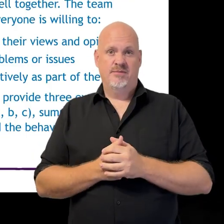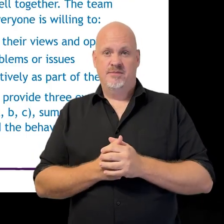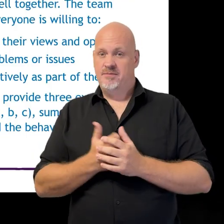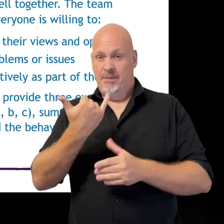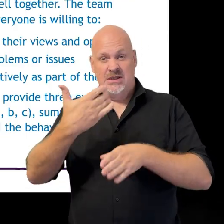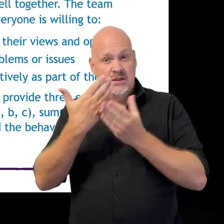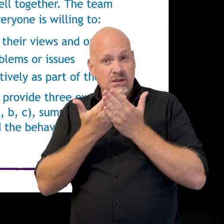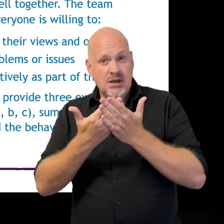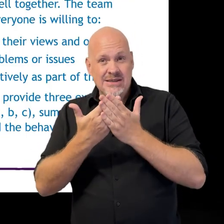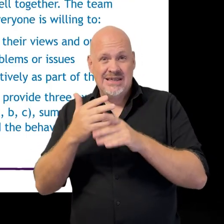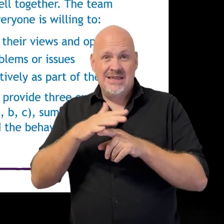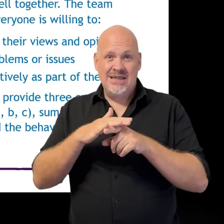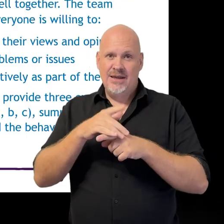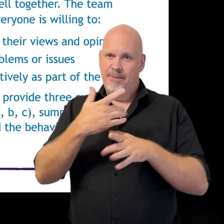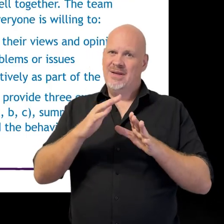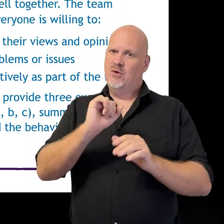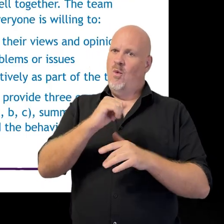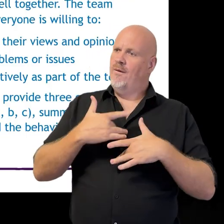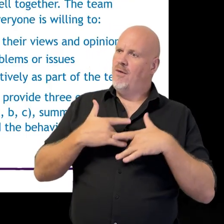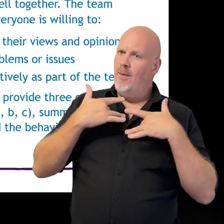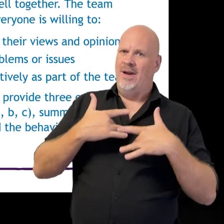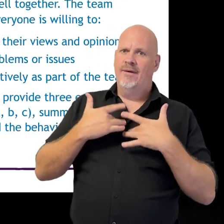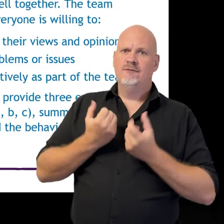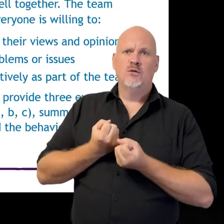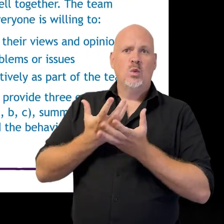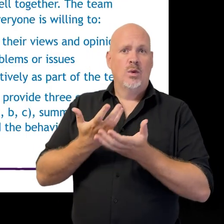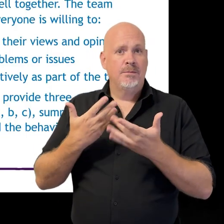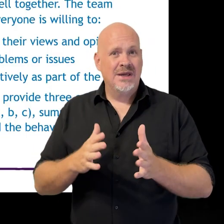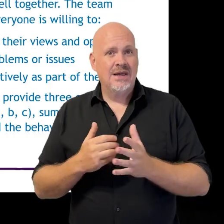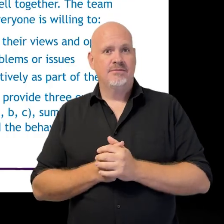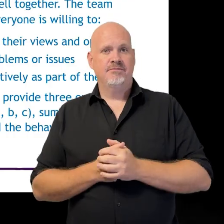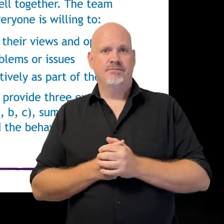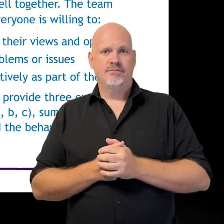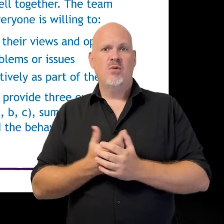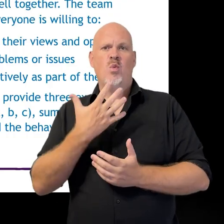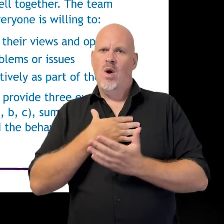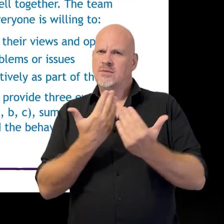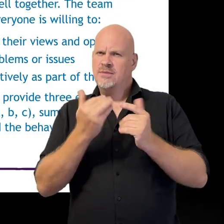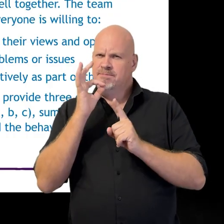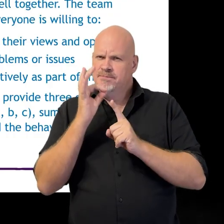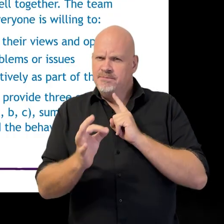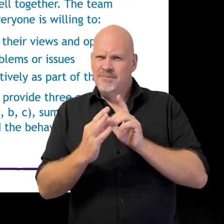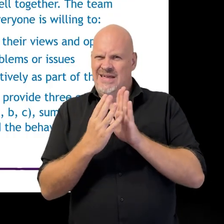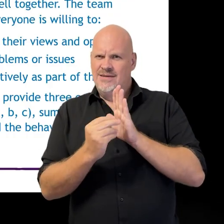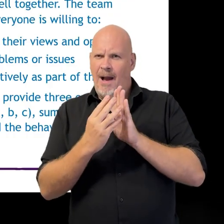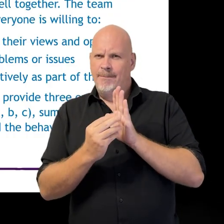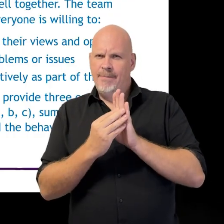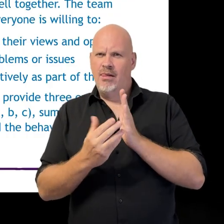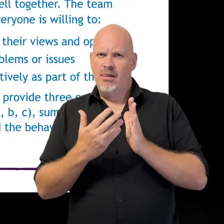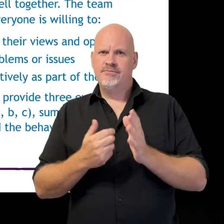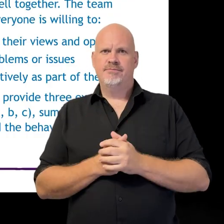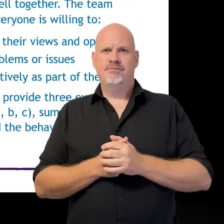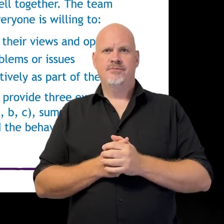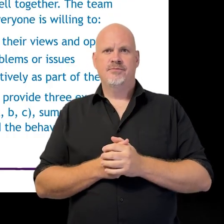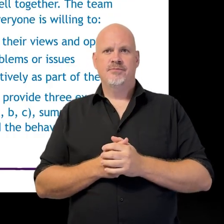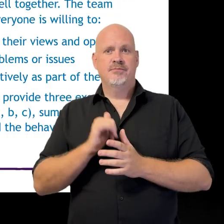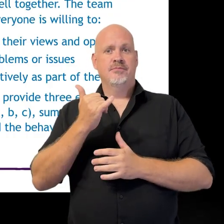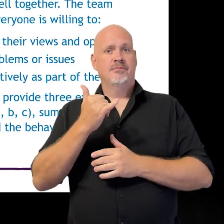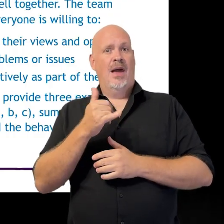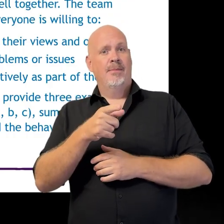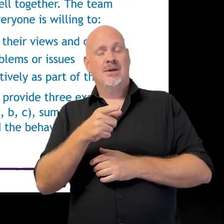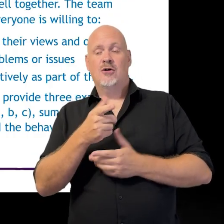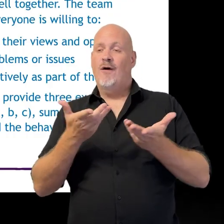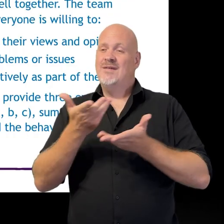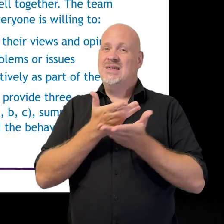So for this question, you're asked to provide 3 examples one for each of those three areas, A, B